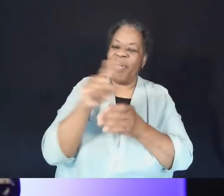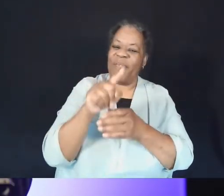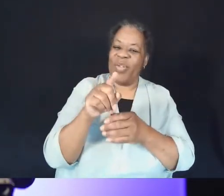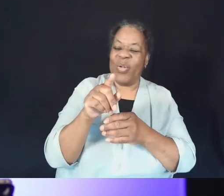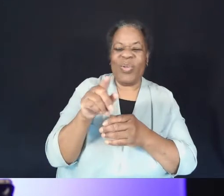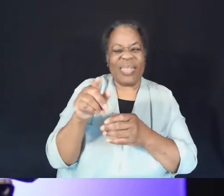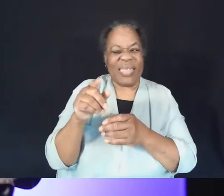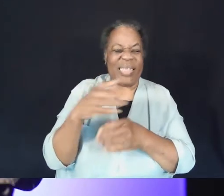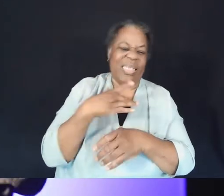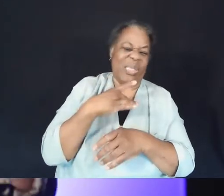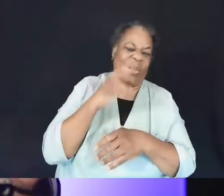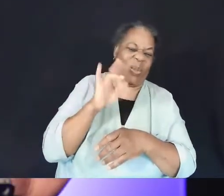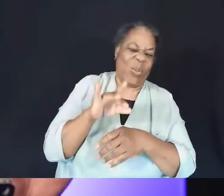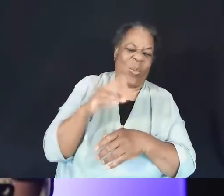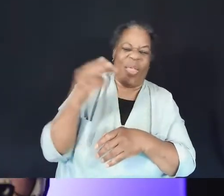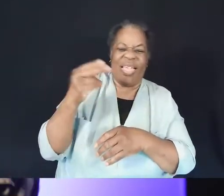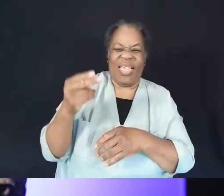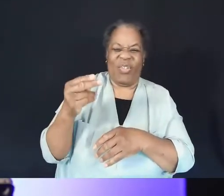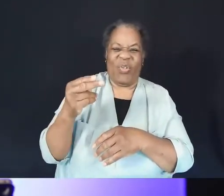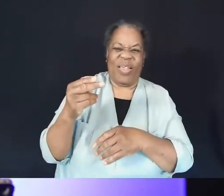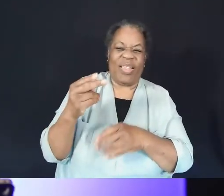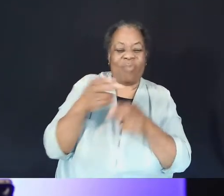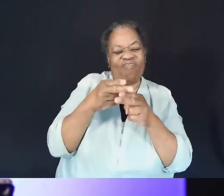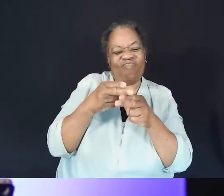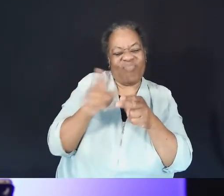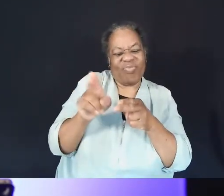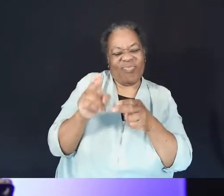history. Okay, I'll keep this tight and short, okay? I promise.